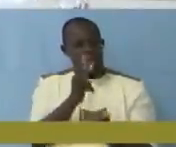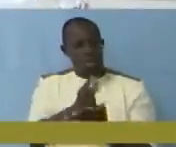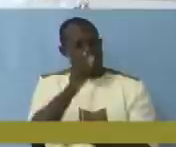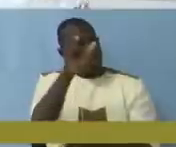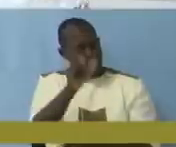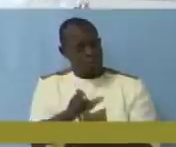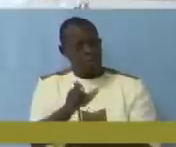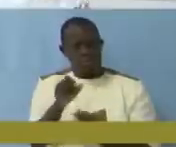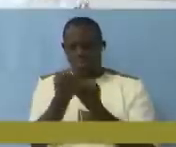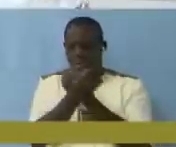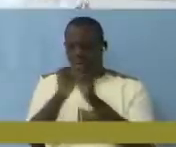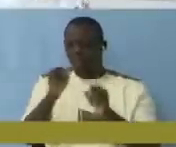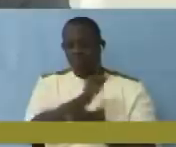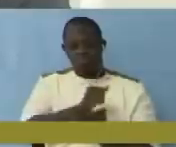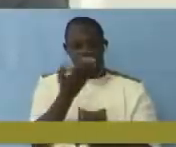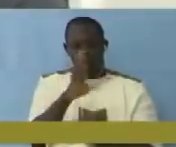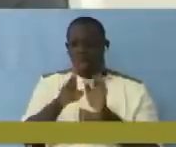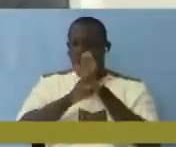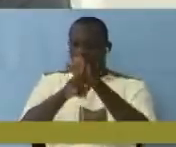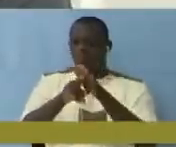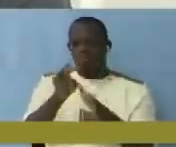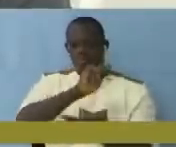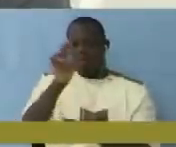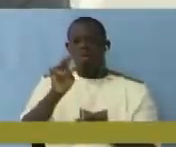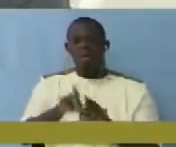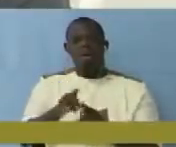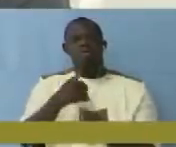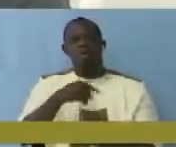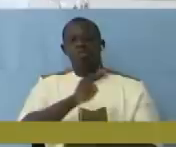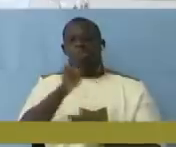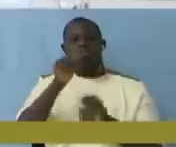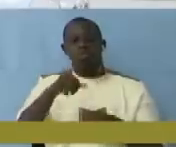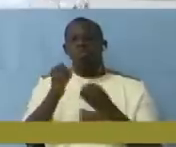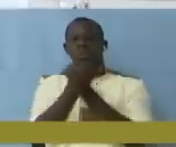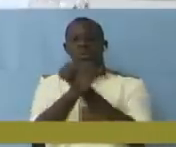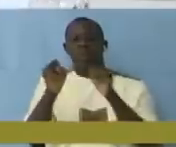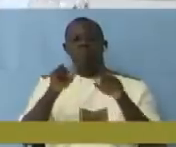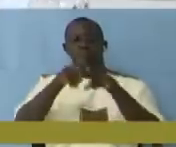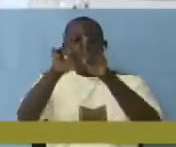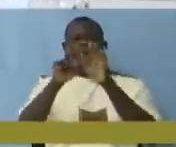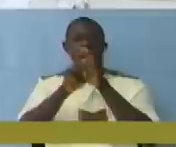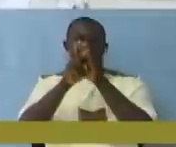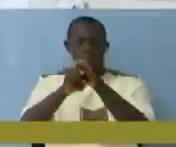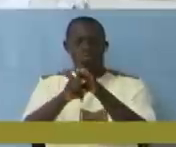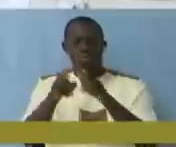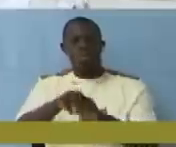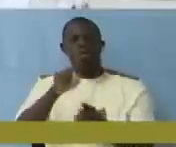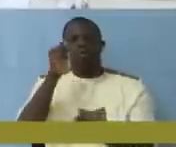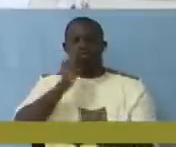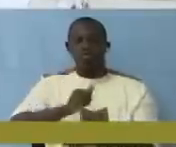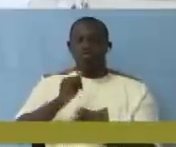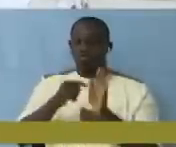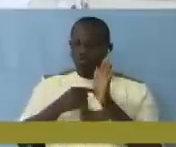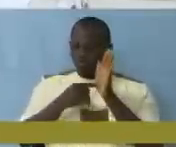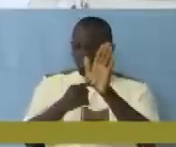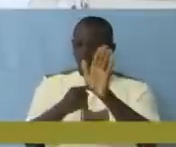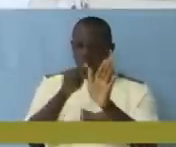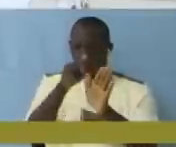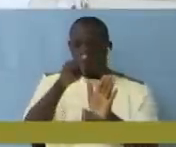question. Save us with that example. I cannot save you with that example because I'm using it as just to show you that all what he's saying is not